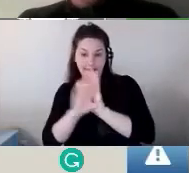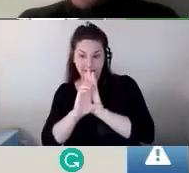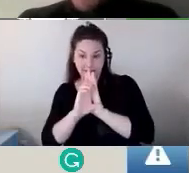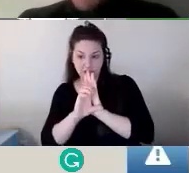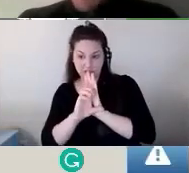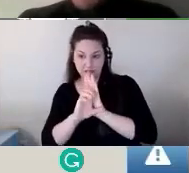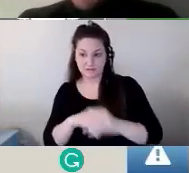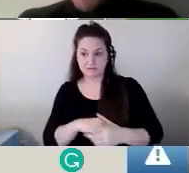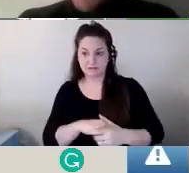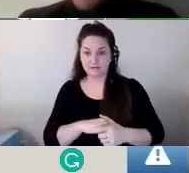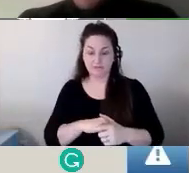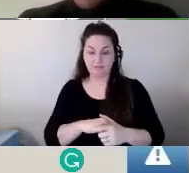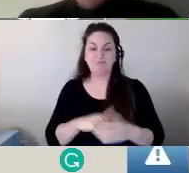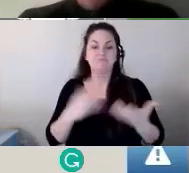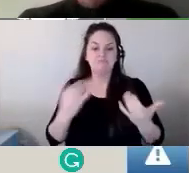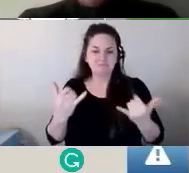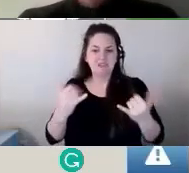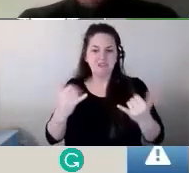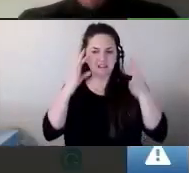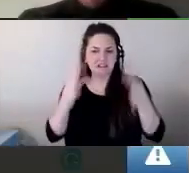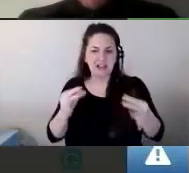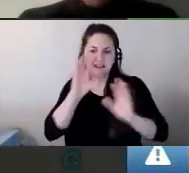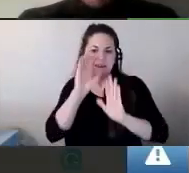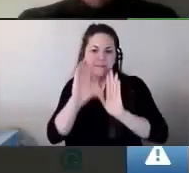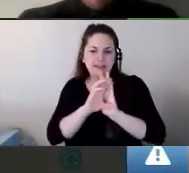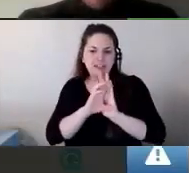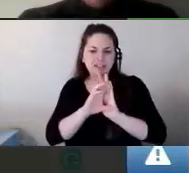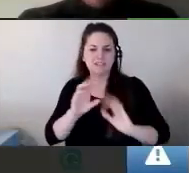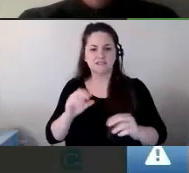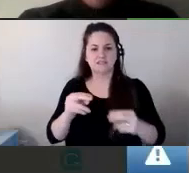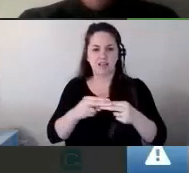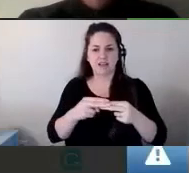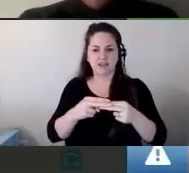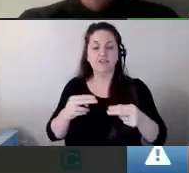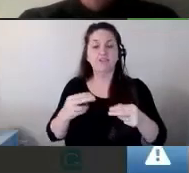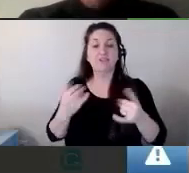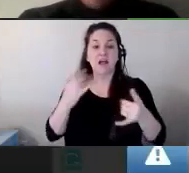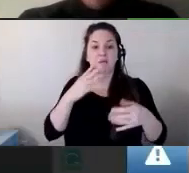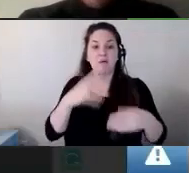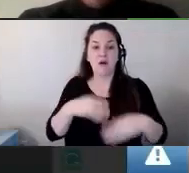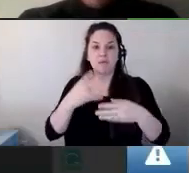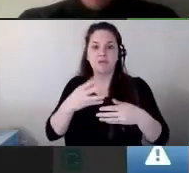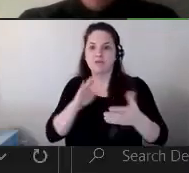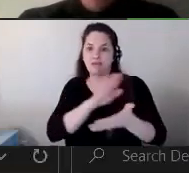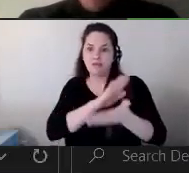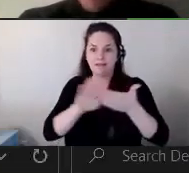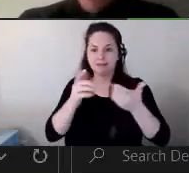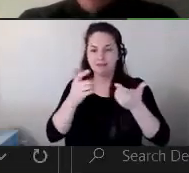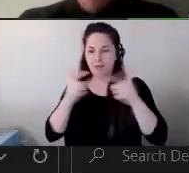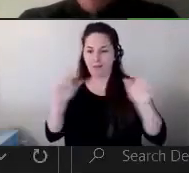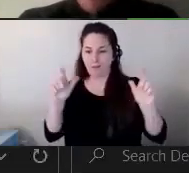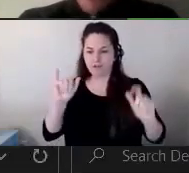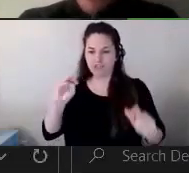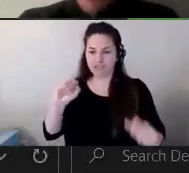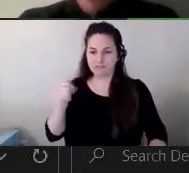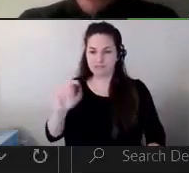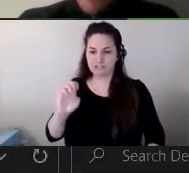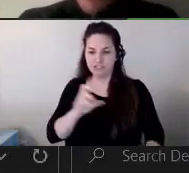So let's make it an image slider, and let's upload a couple of nice large images into here.